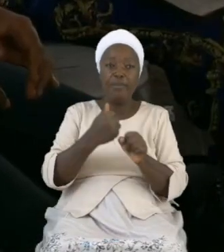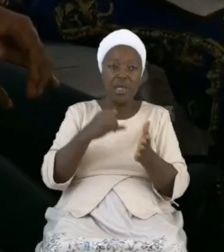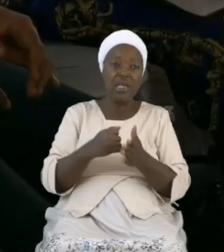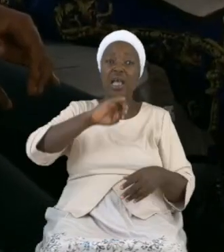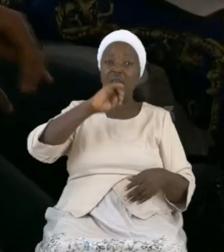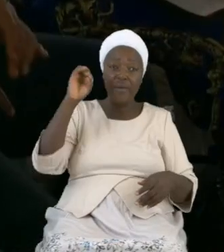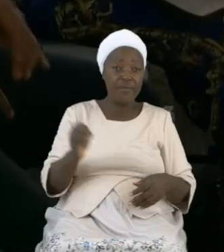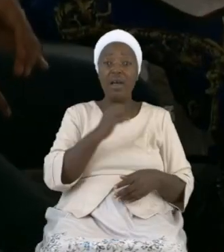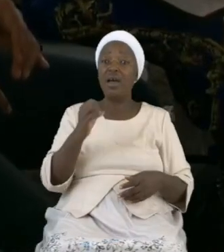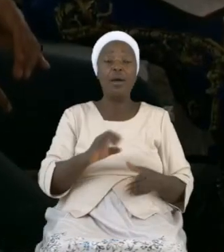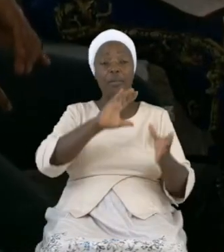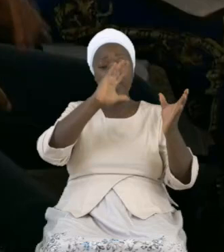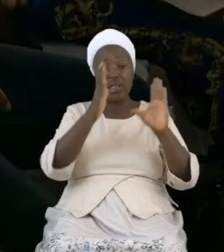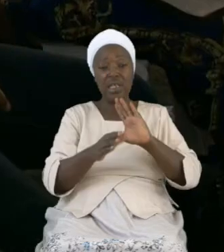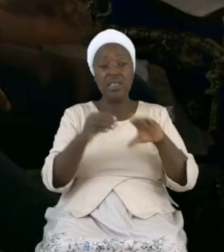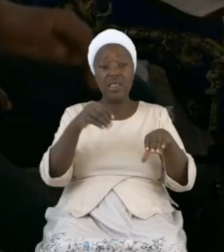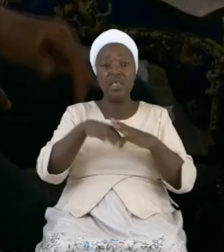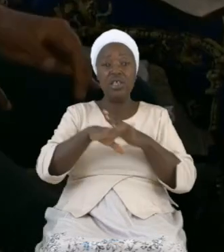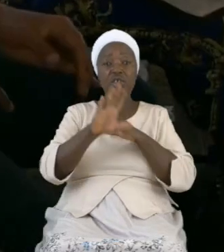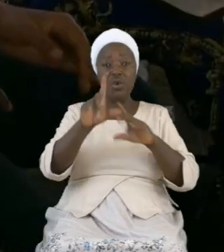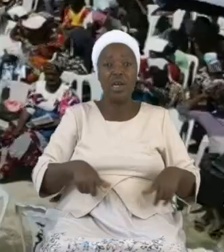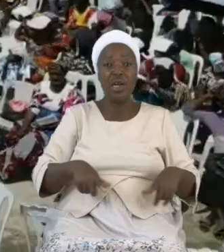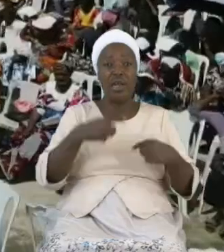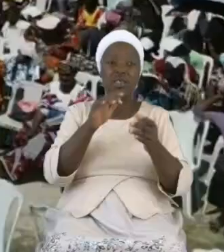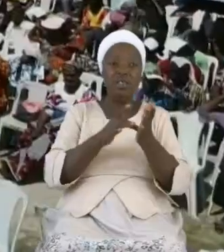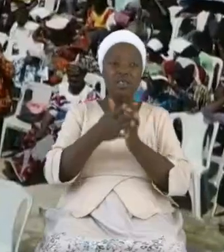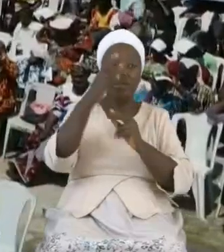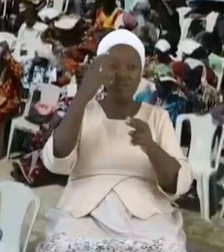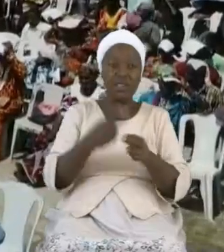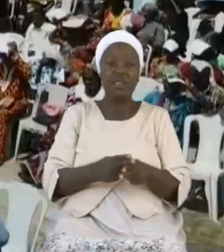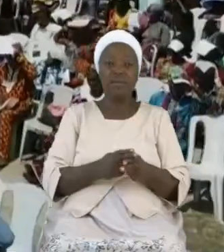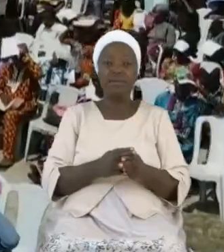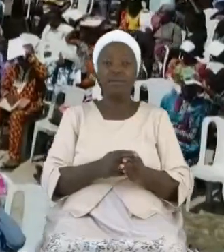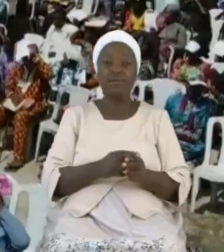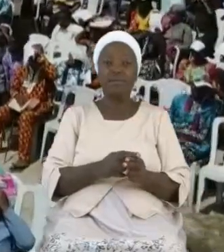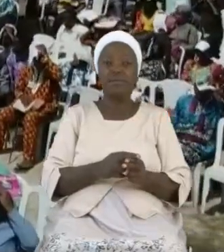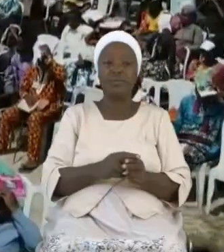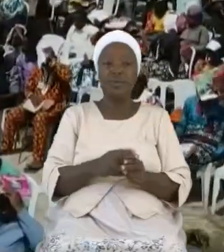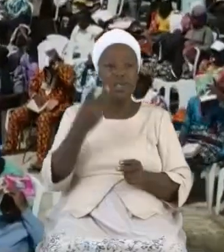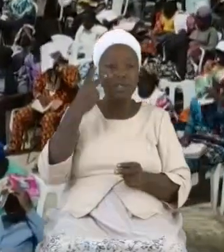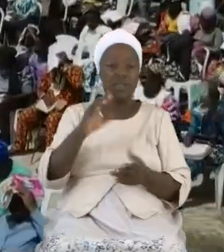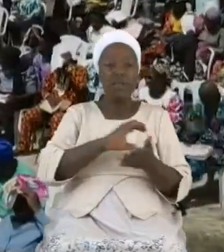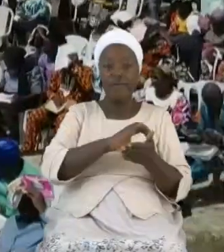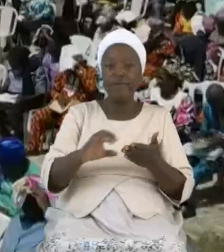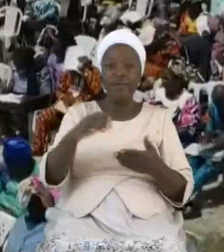in your life, in Jesus' name. Look at verse 18.